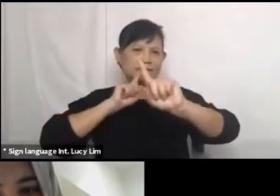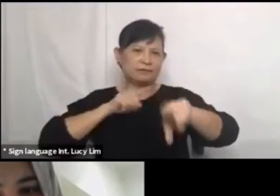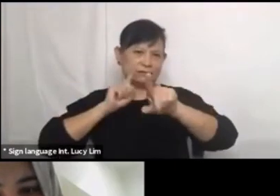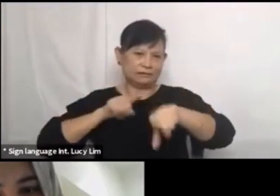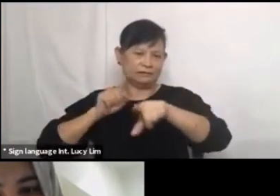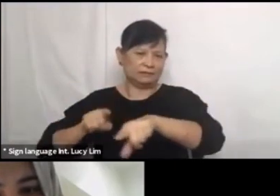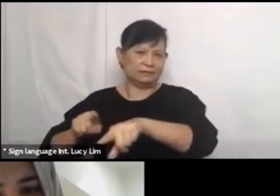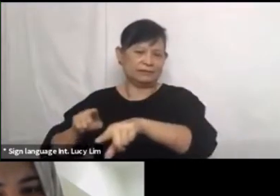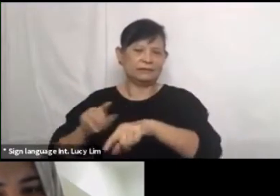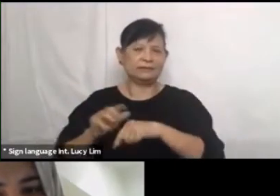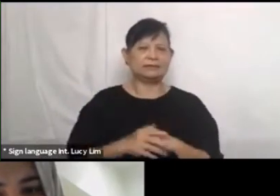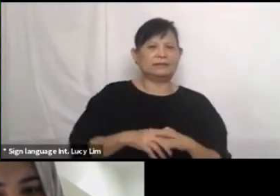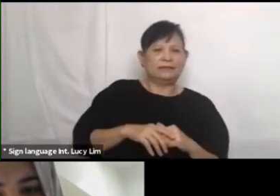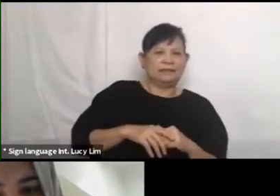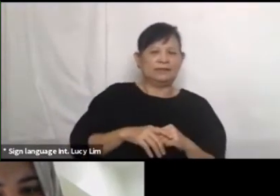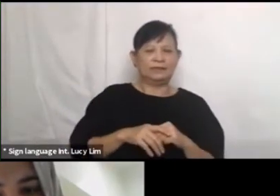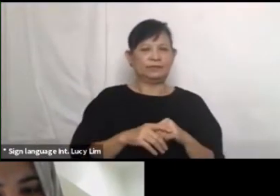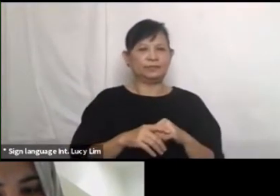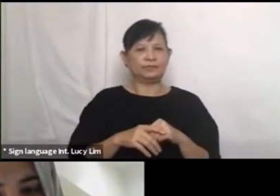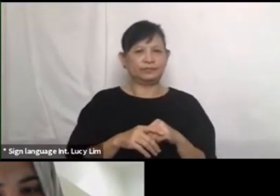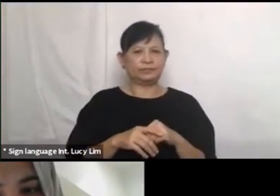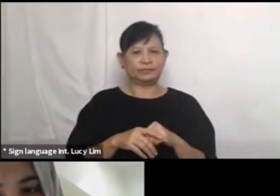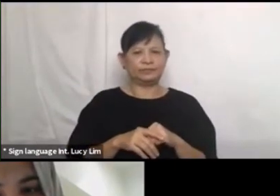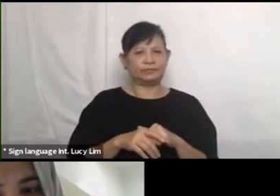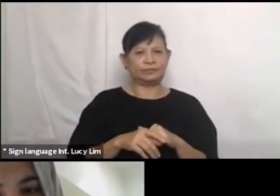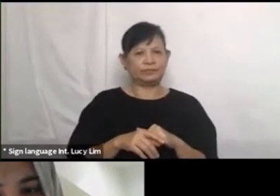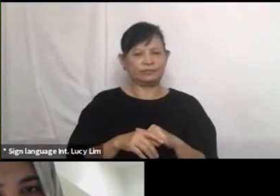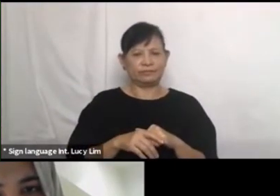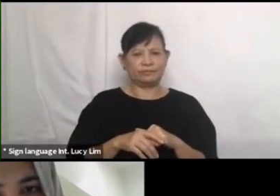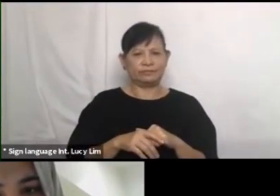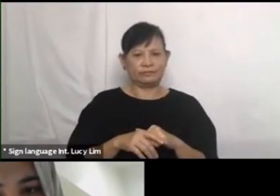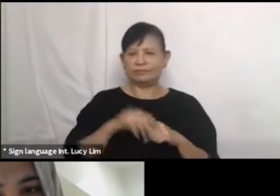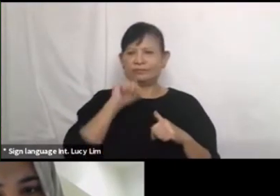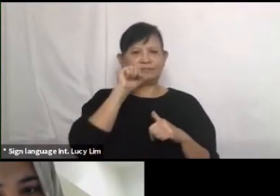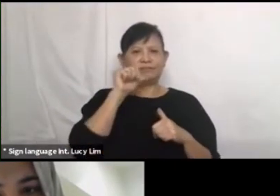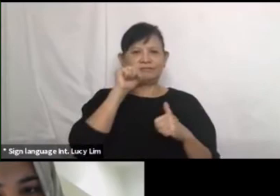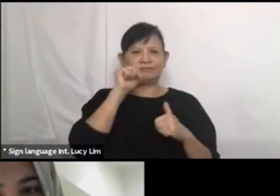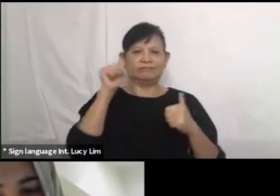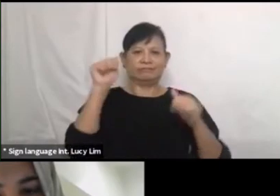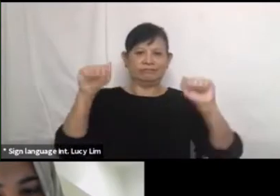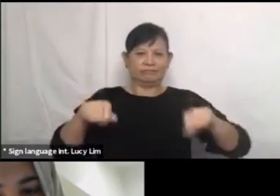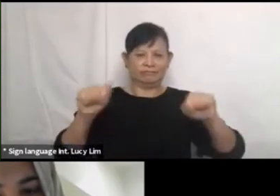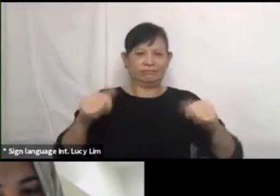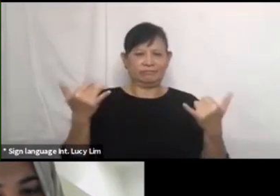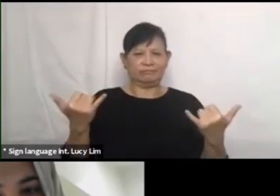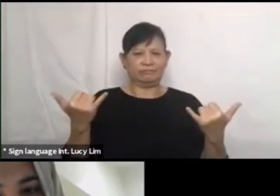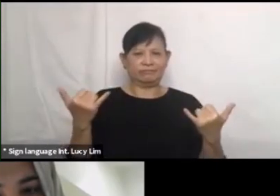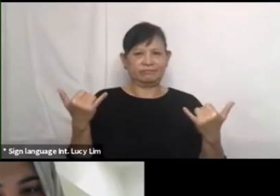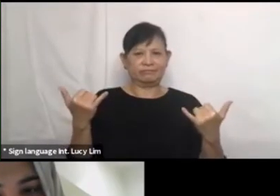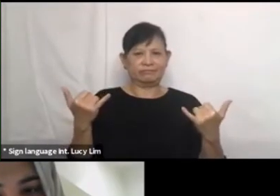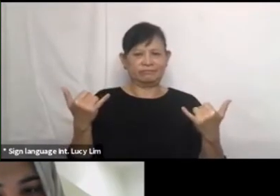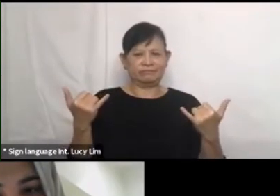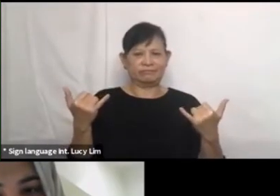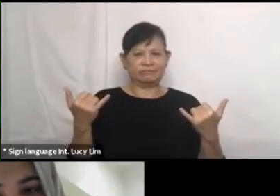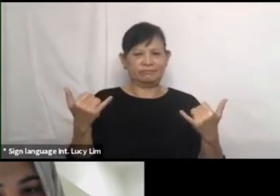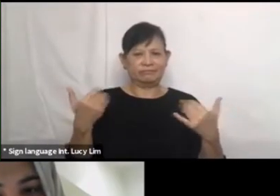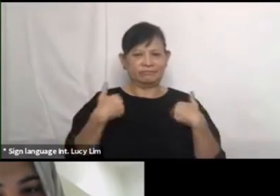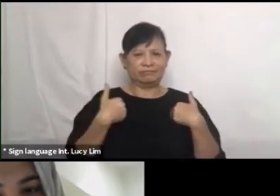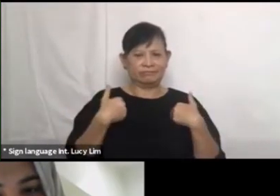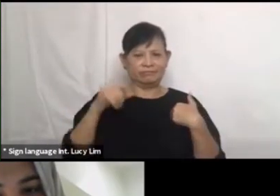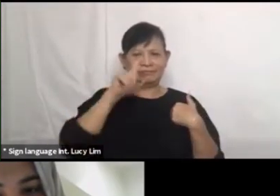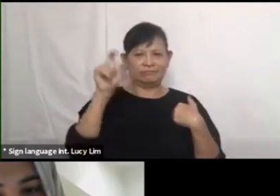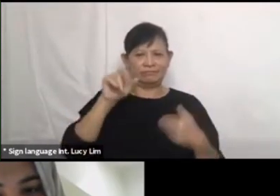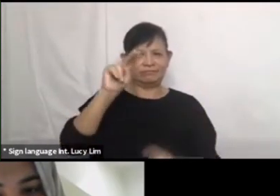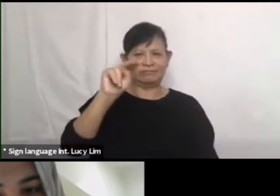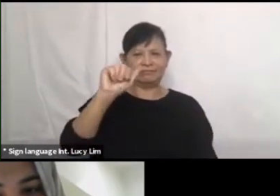her. So she is not available right now. And we have a question from Nazma